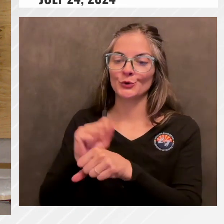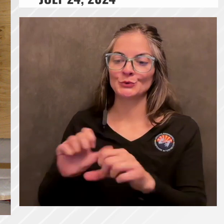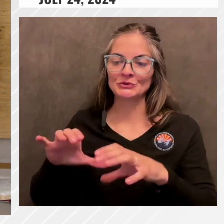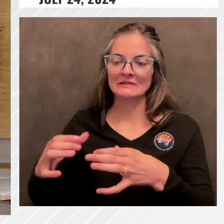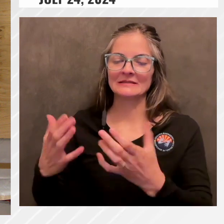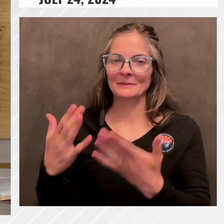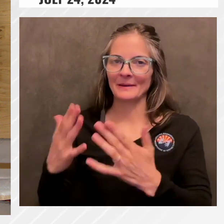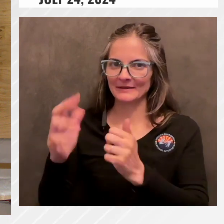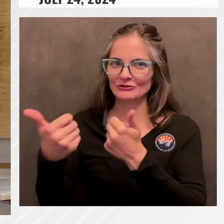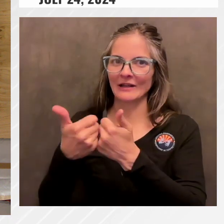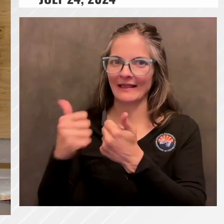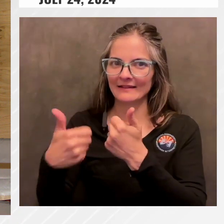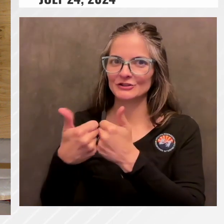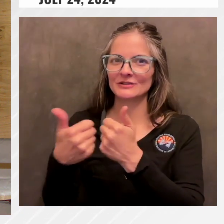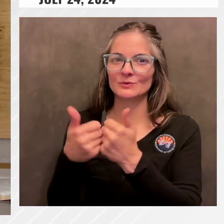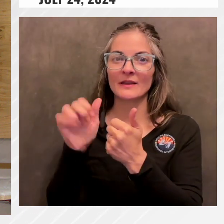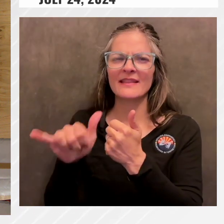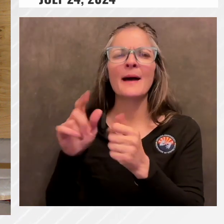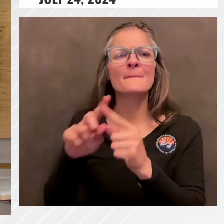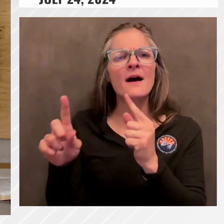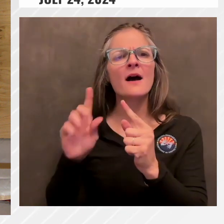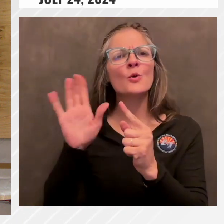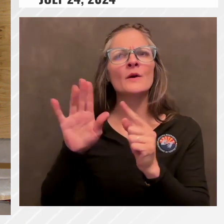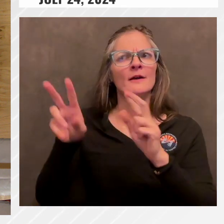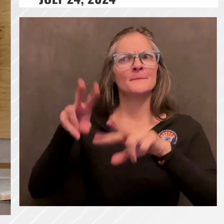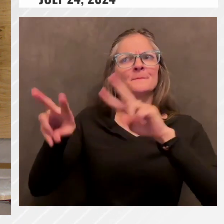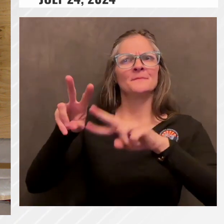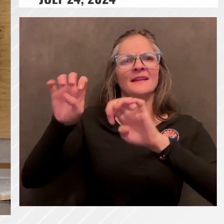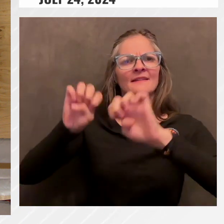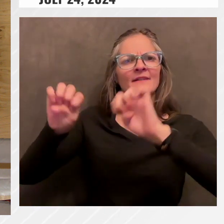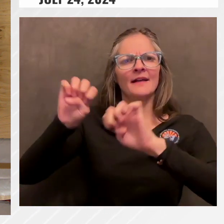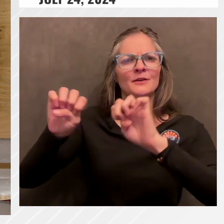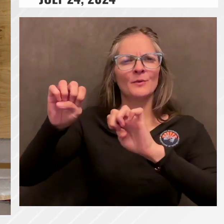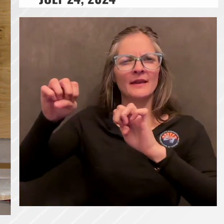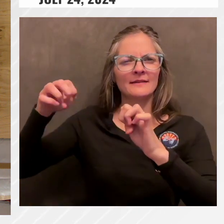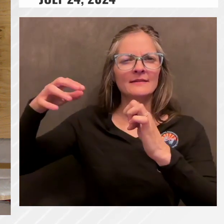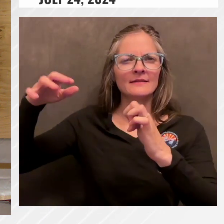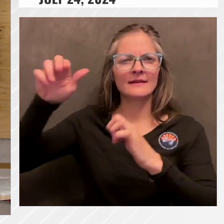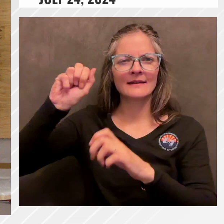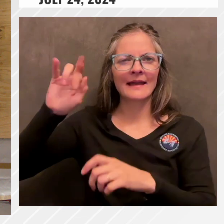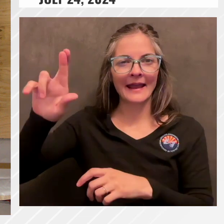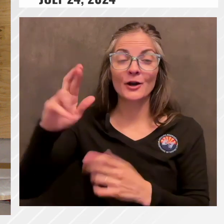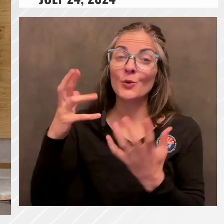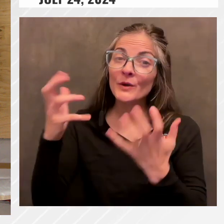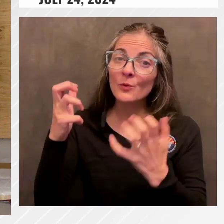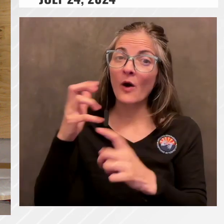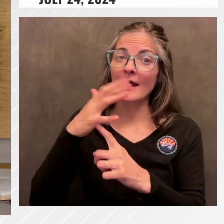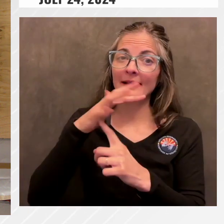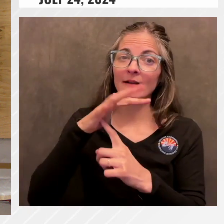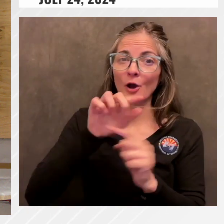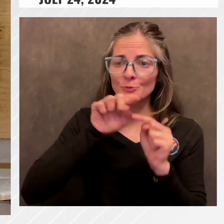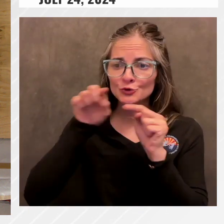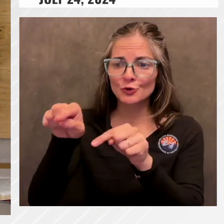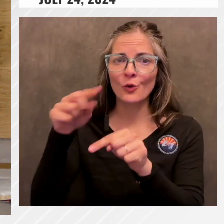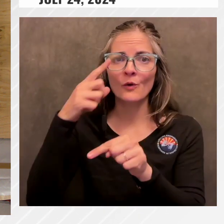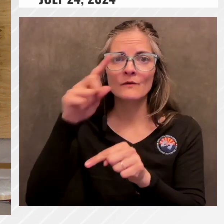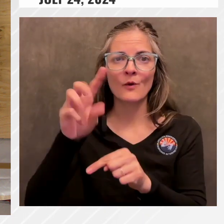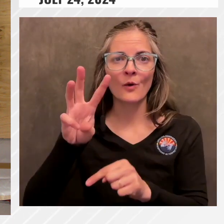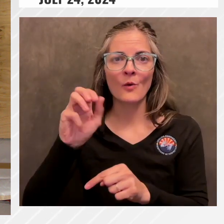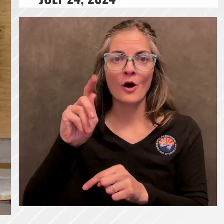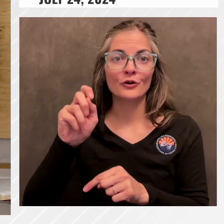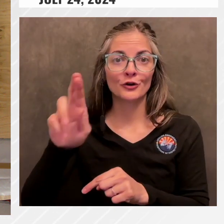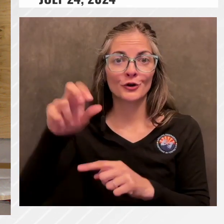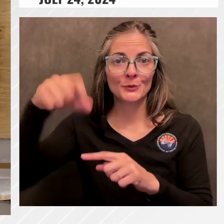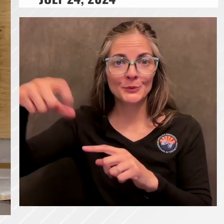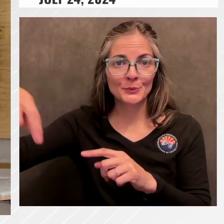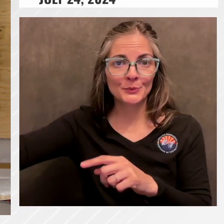the air so we can get our helicopters in there for water drops, and we'll also be evaluating to make sure we can safely apply retardant in